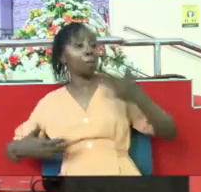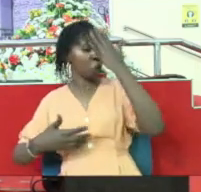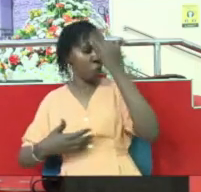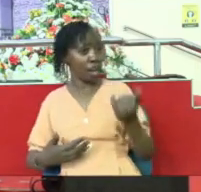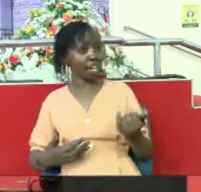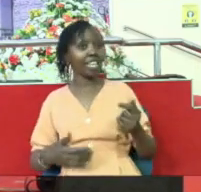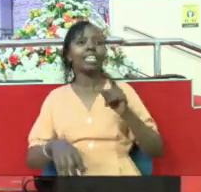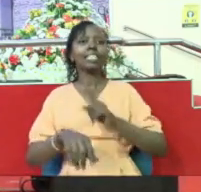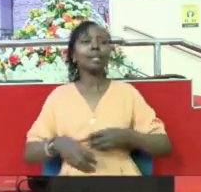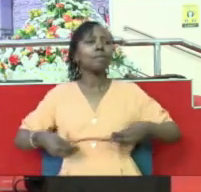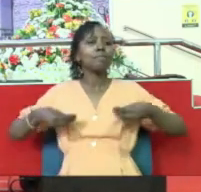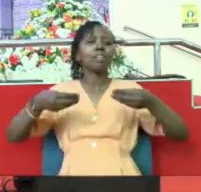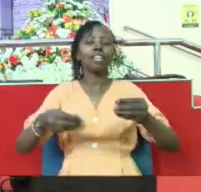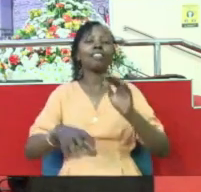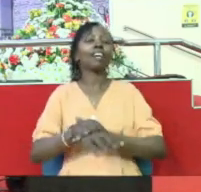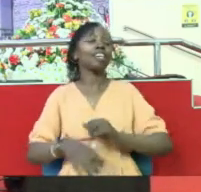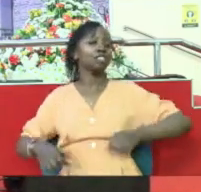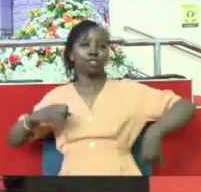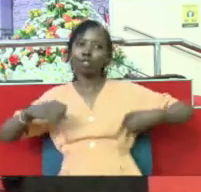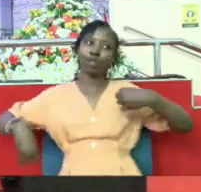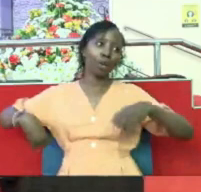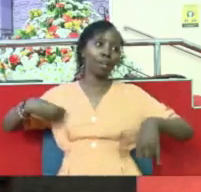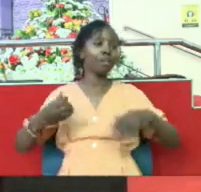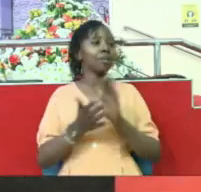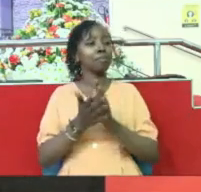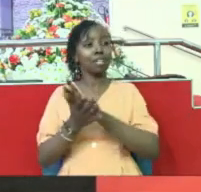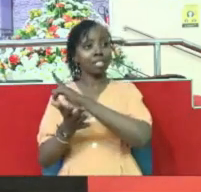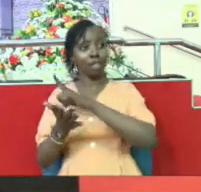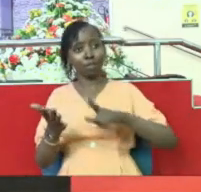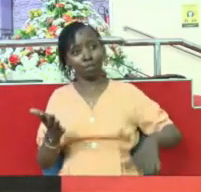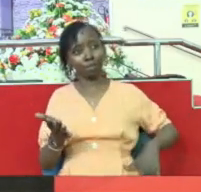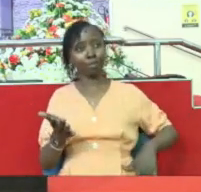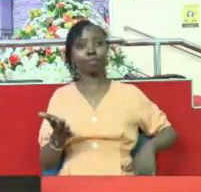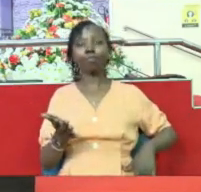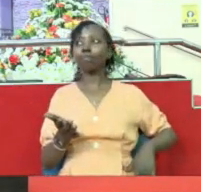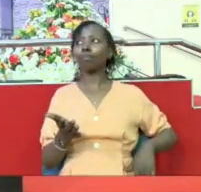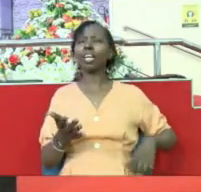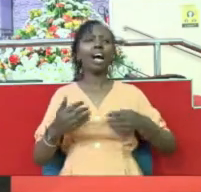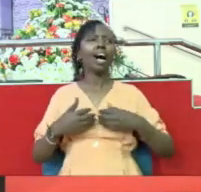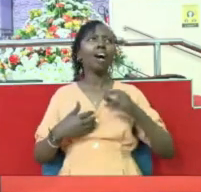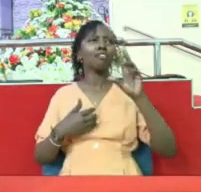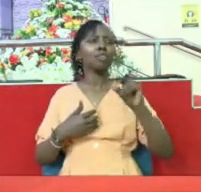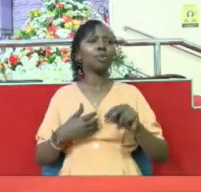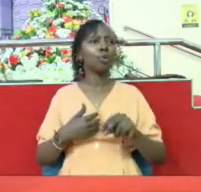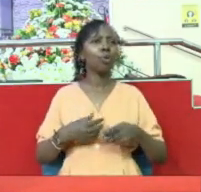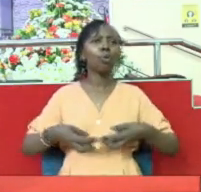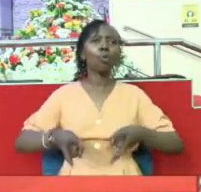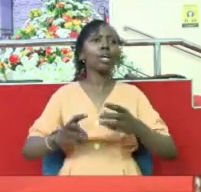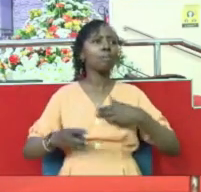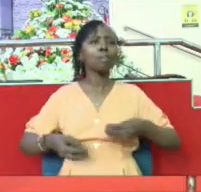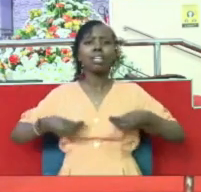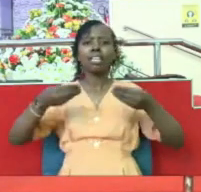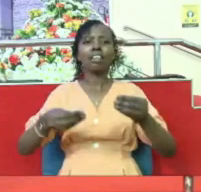it brings joy. Blessed be the name of the Lord. There is no way I will give and I will become sad.